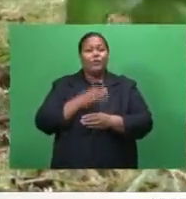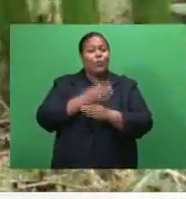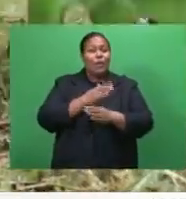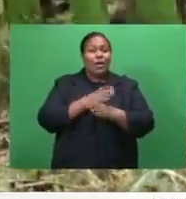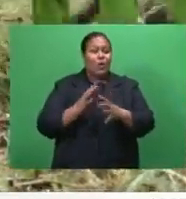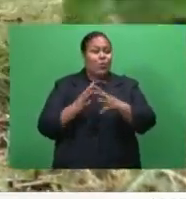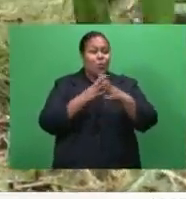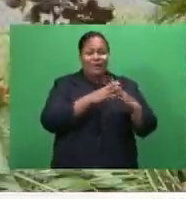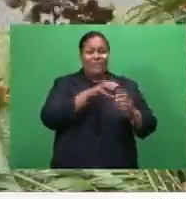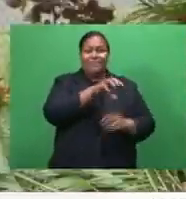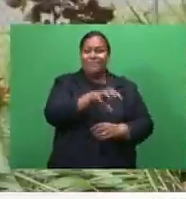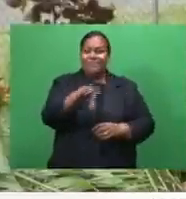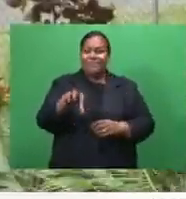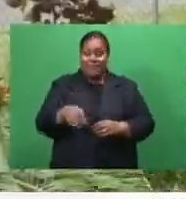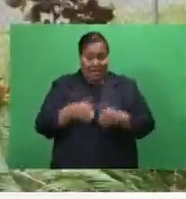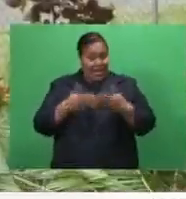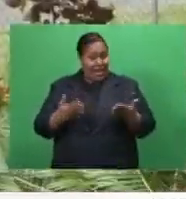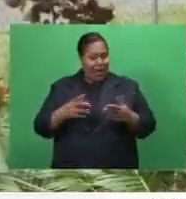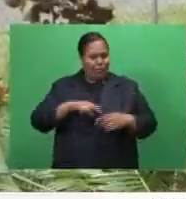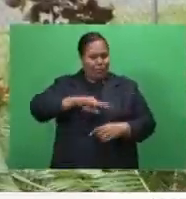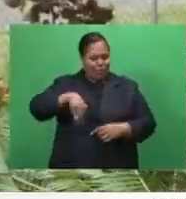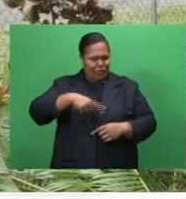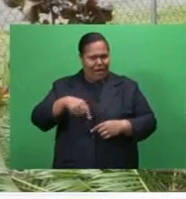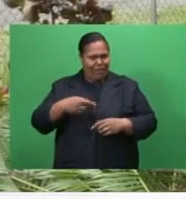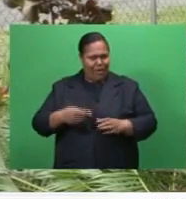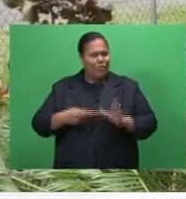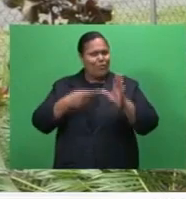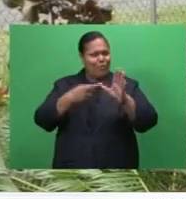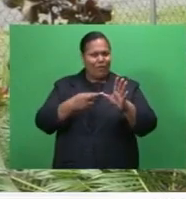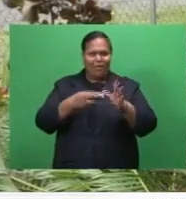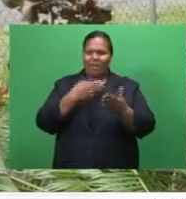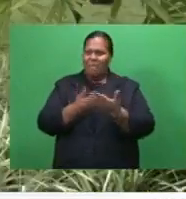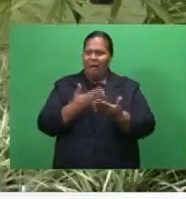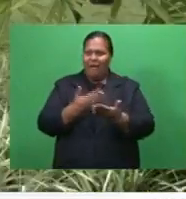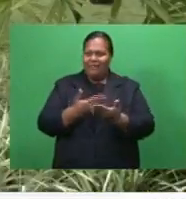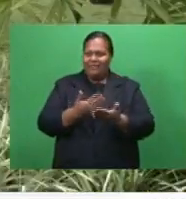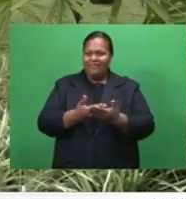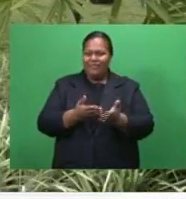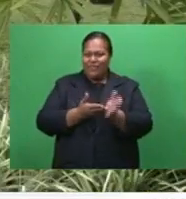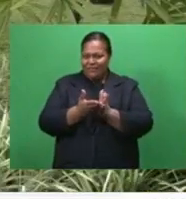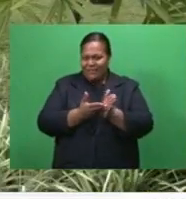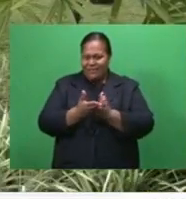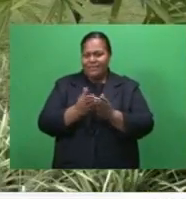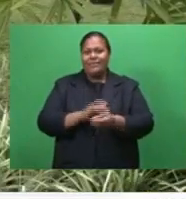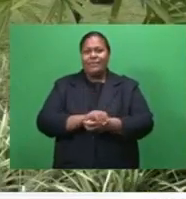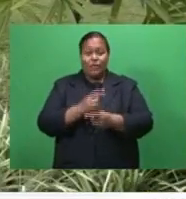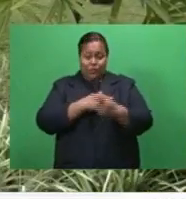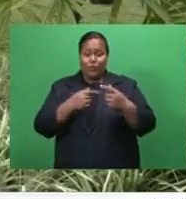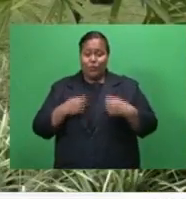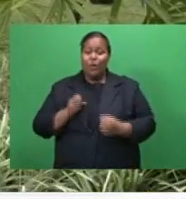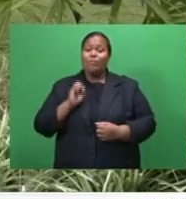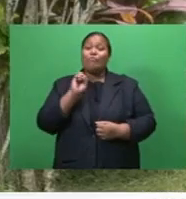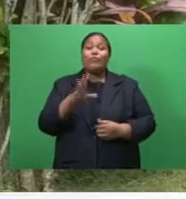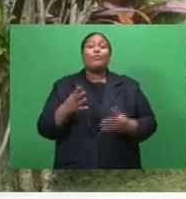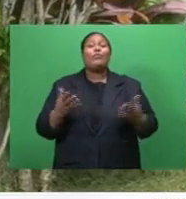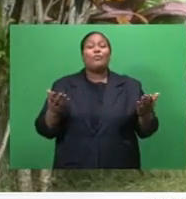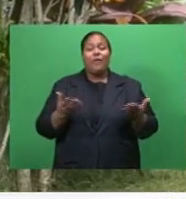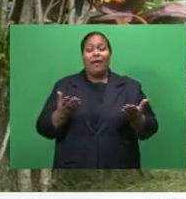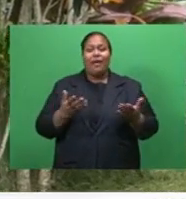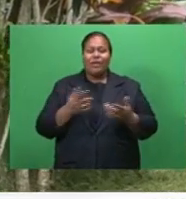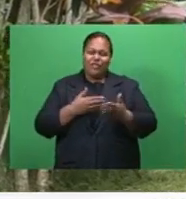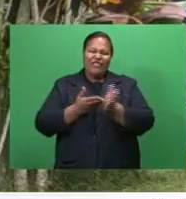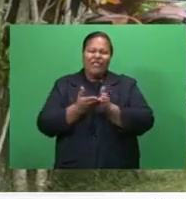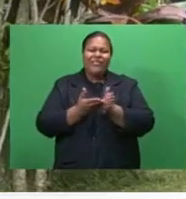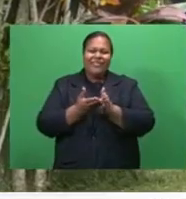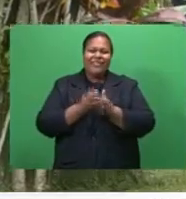they are currently in Suva in response to demand for their services. We posted up the services that we can